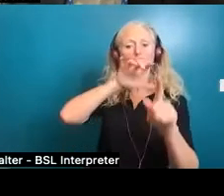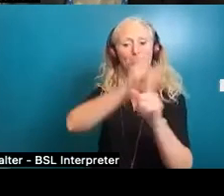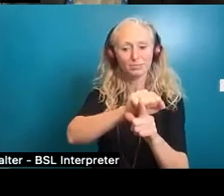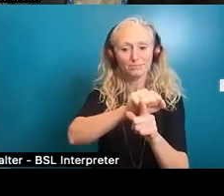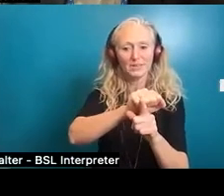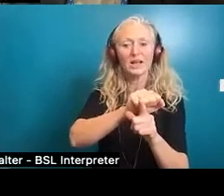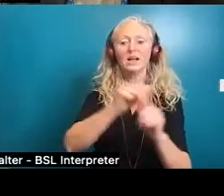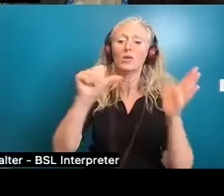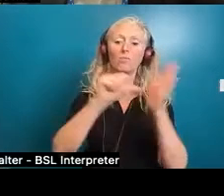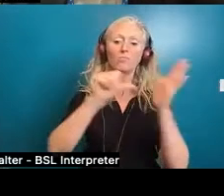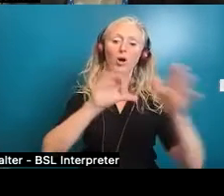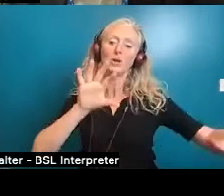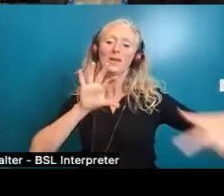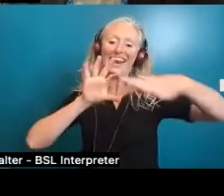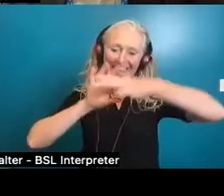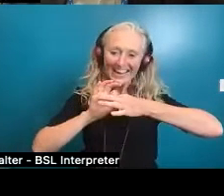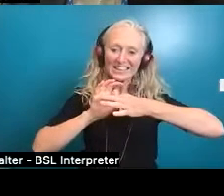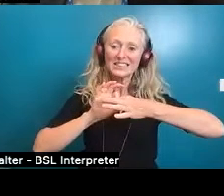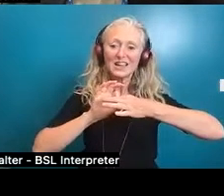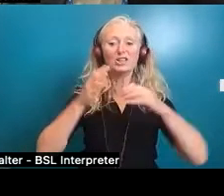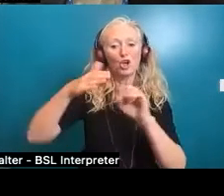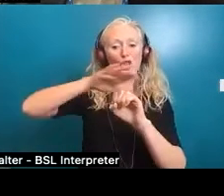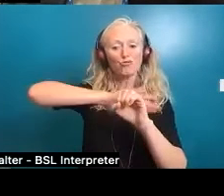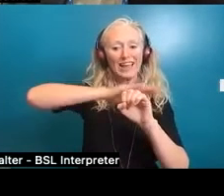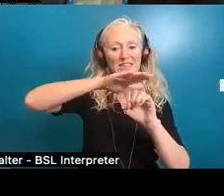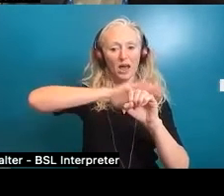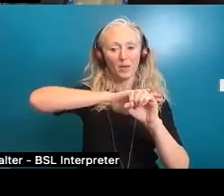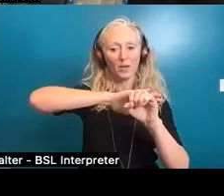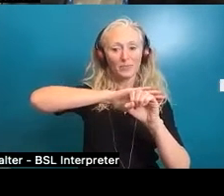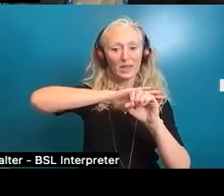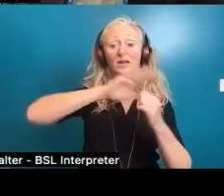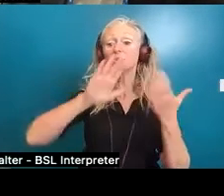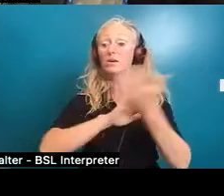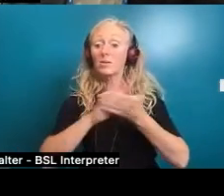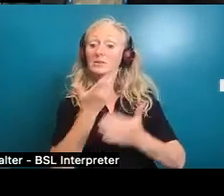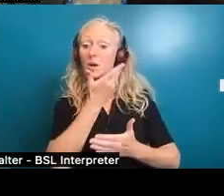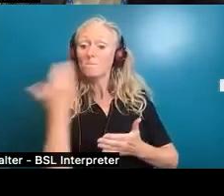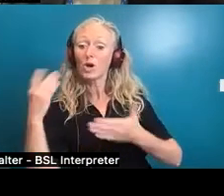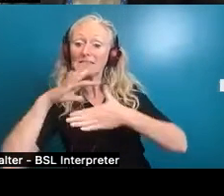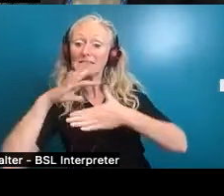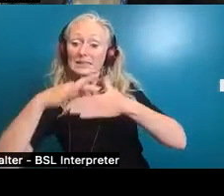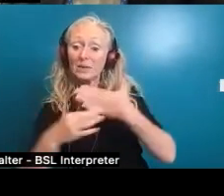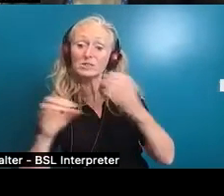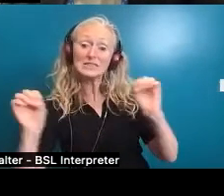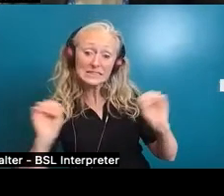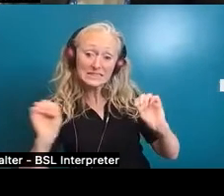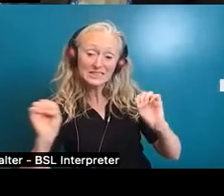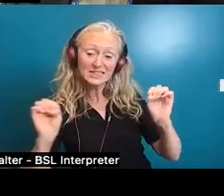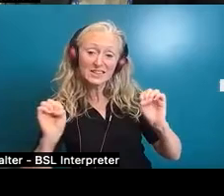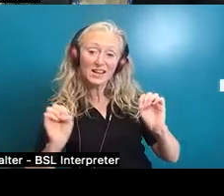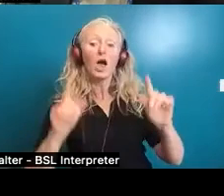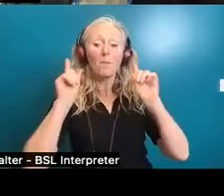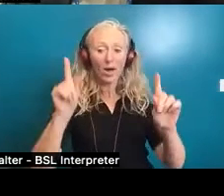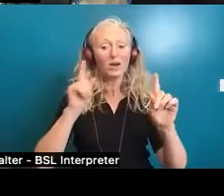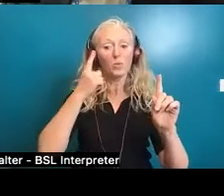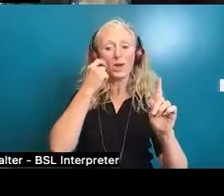functional problem in the retina that has yet to cause any significant symptoms. So that would be the approach I would